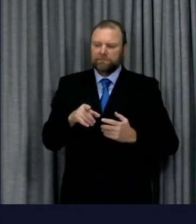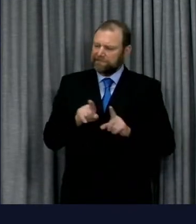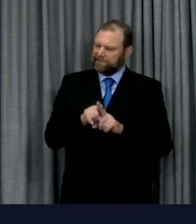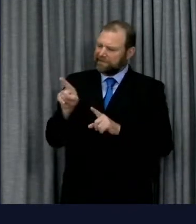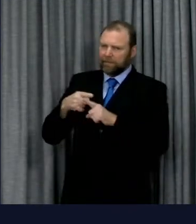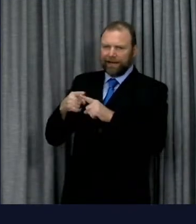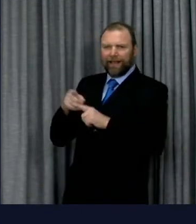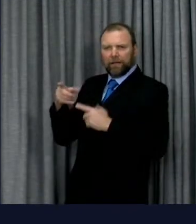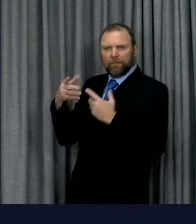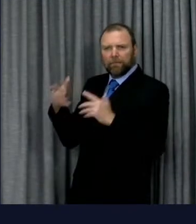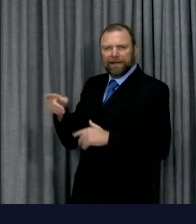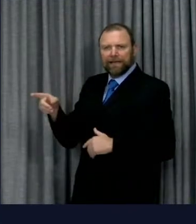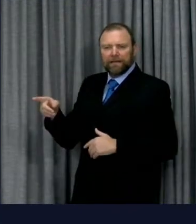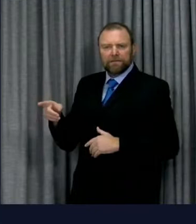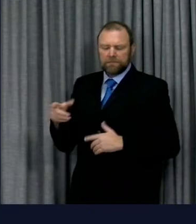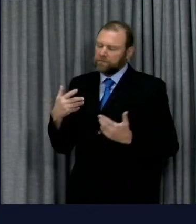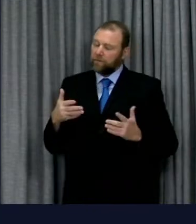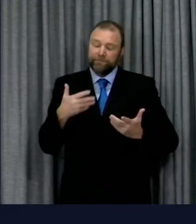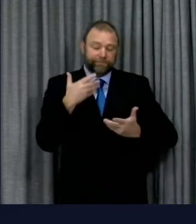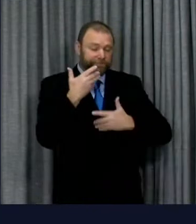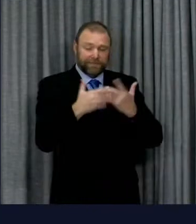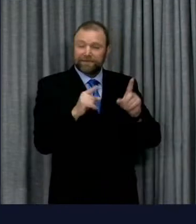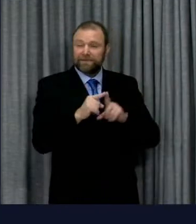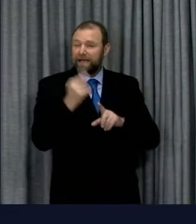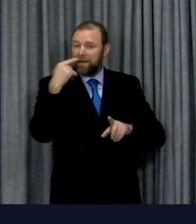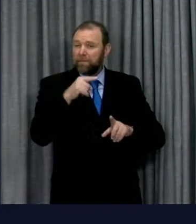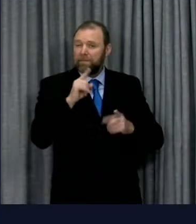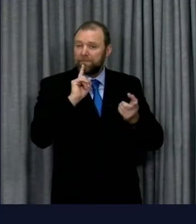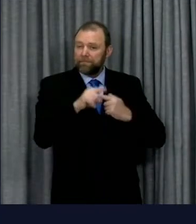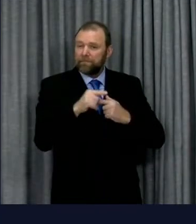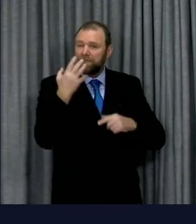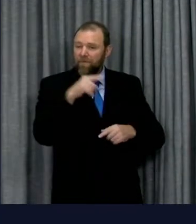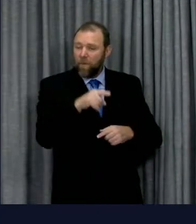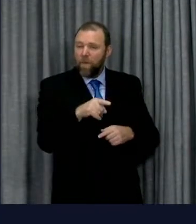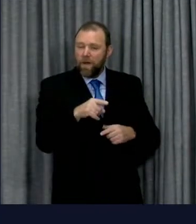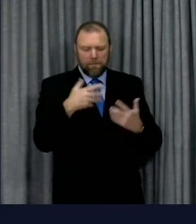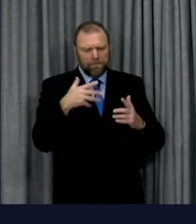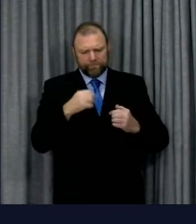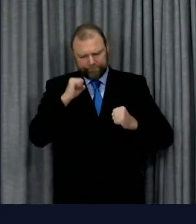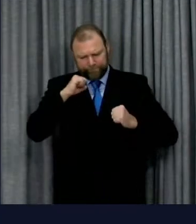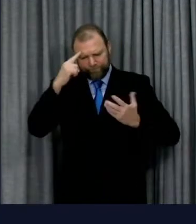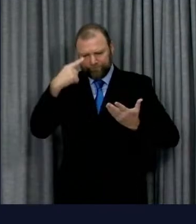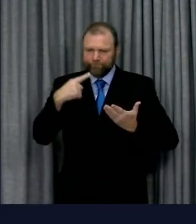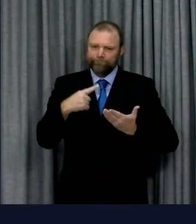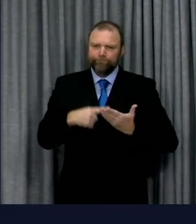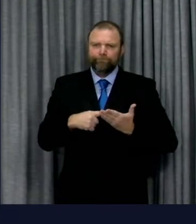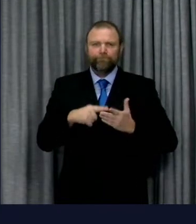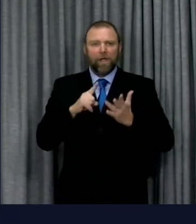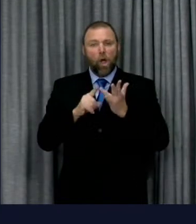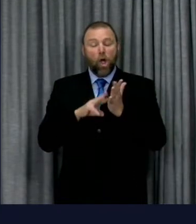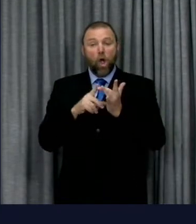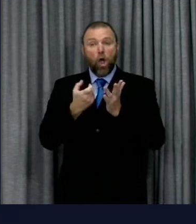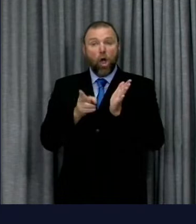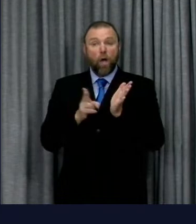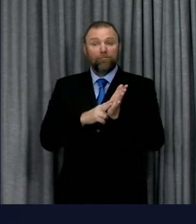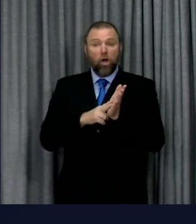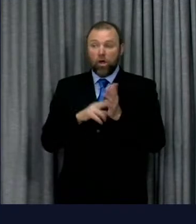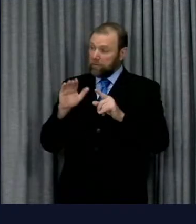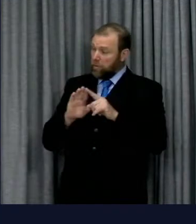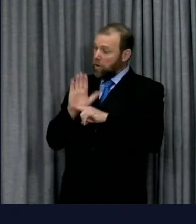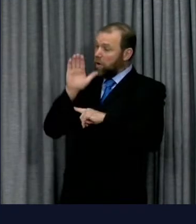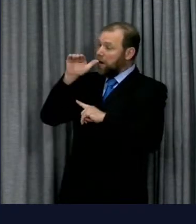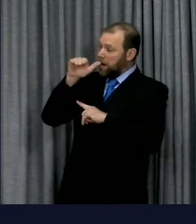in England? And I said that our belief is that while the Omicron wave has passed its